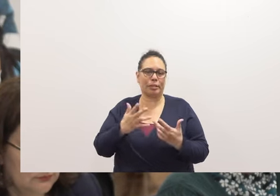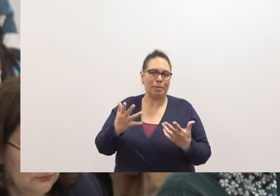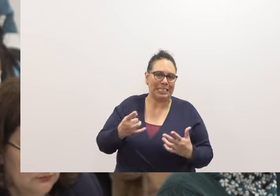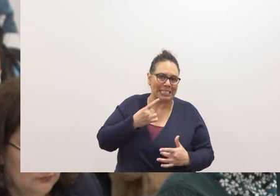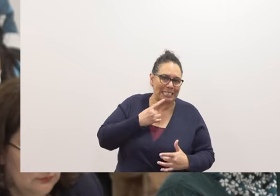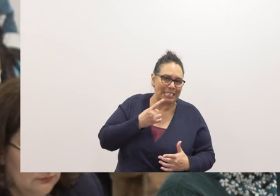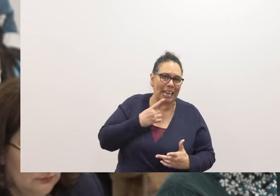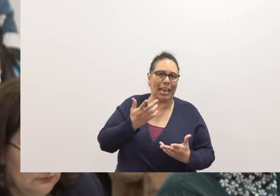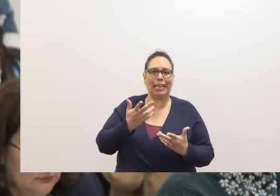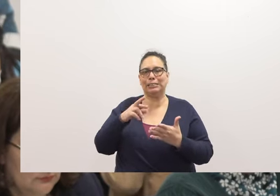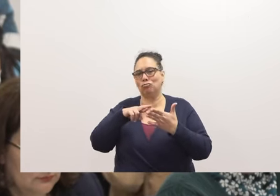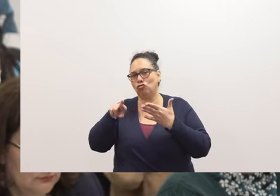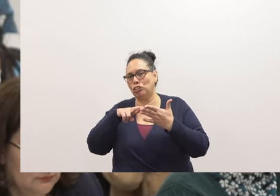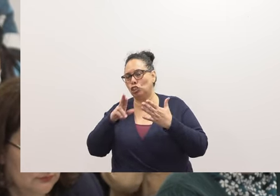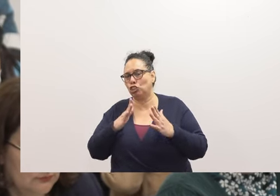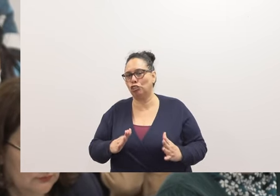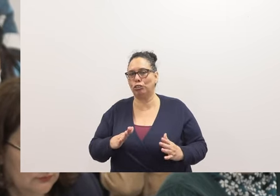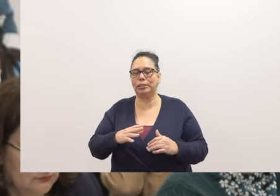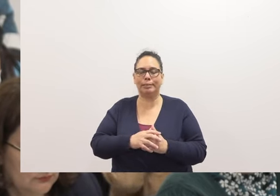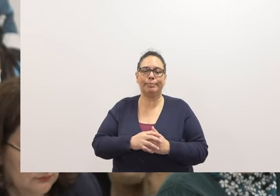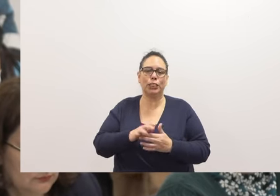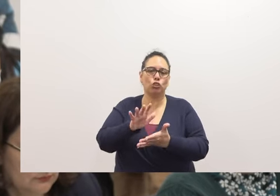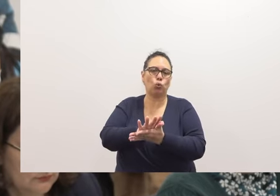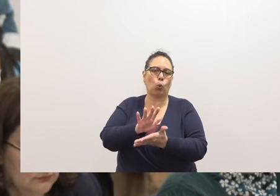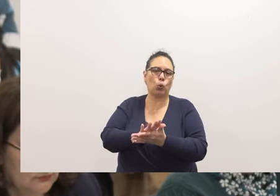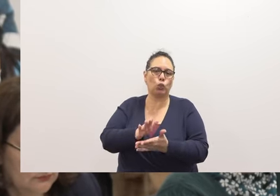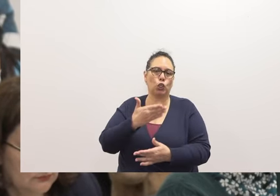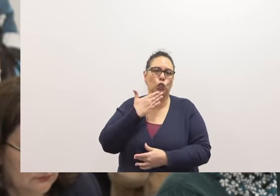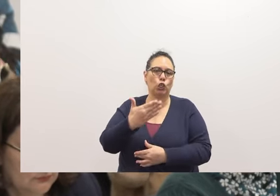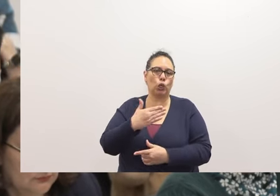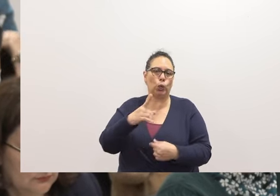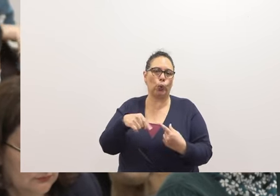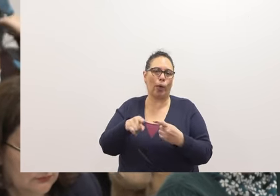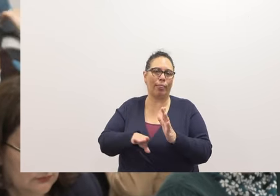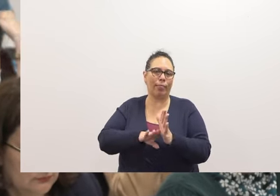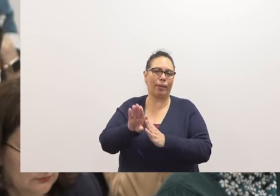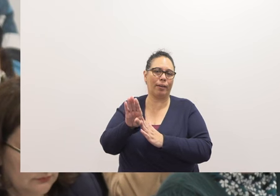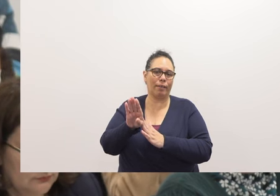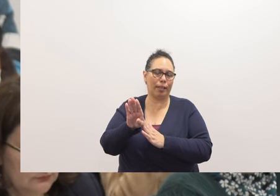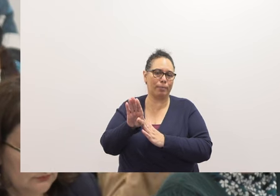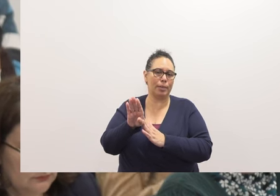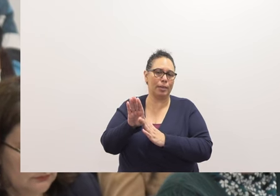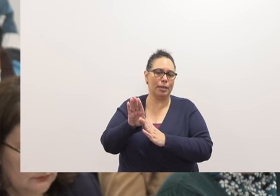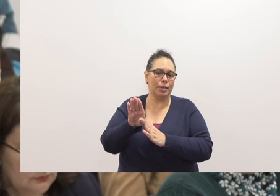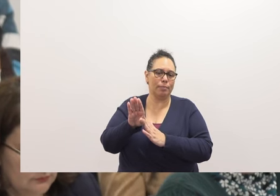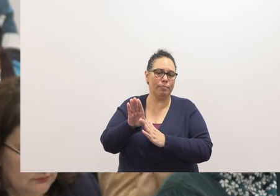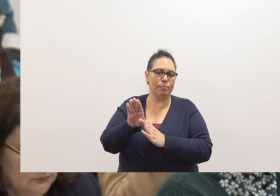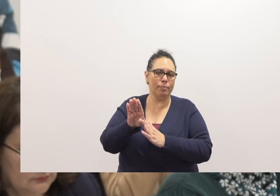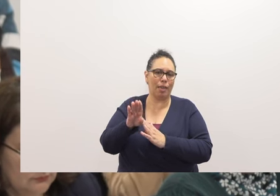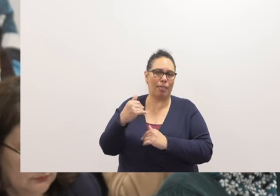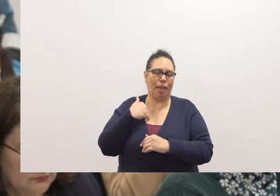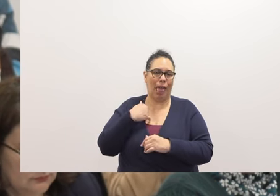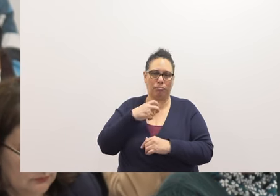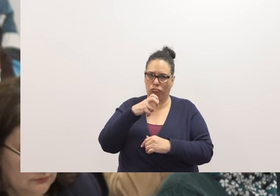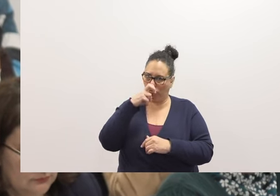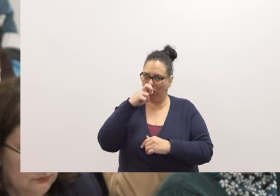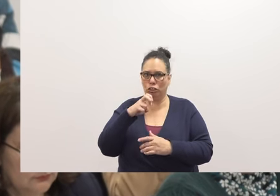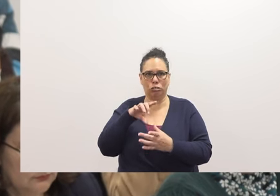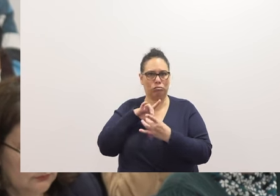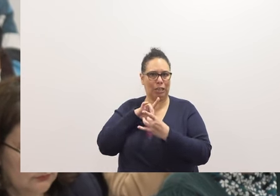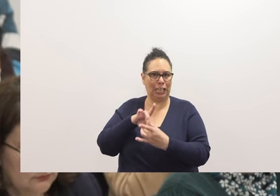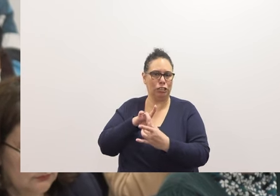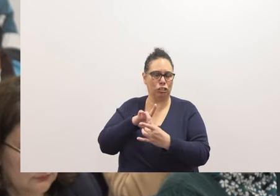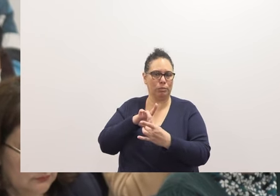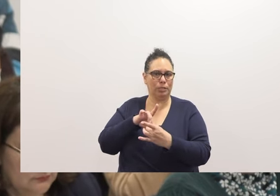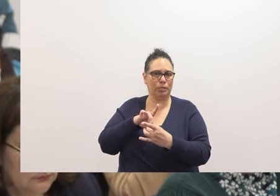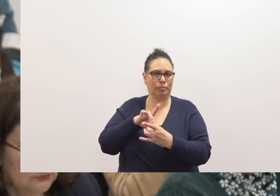among us researchers that schools are good when they develop, when they have rigor, relationships,